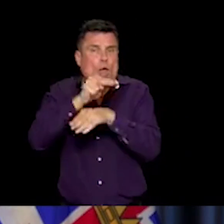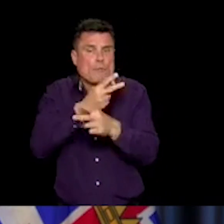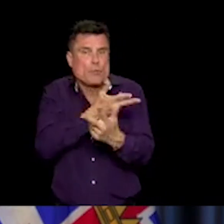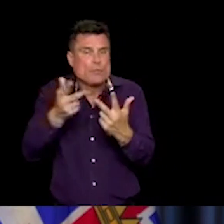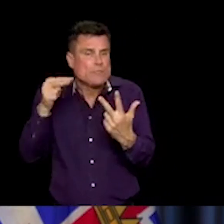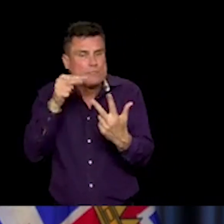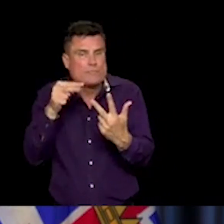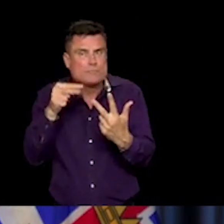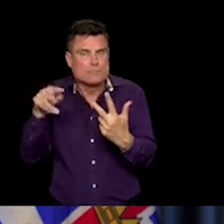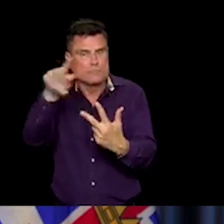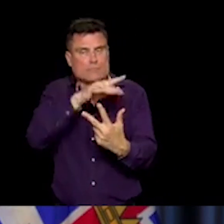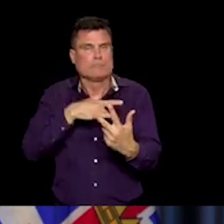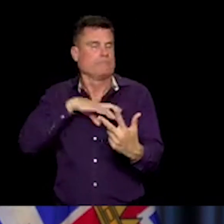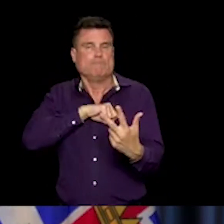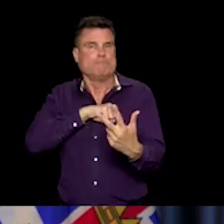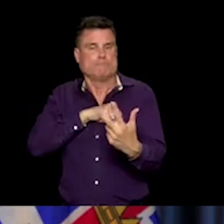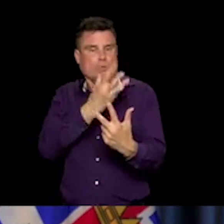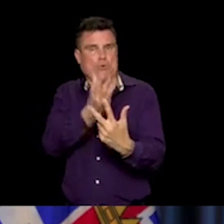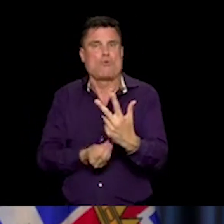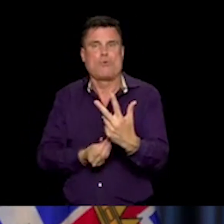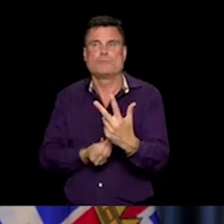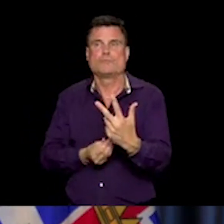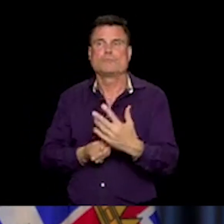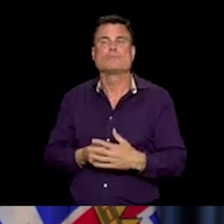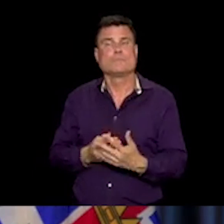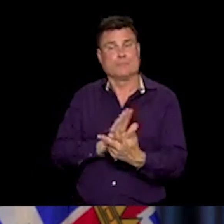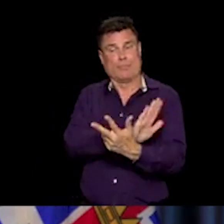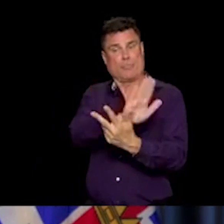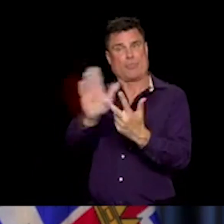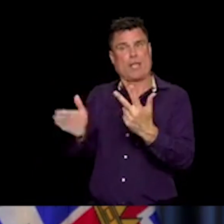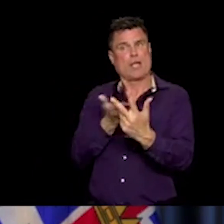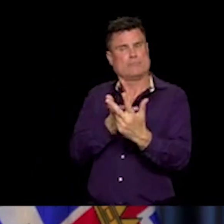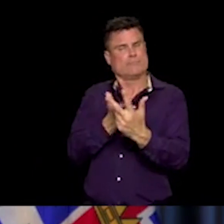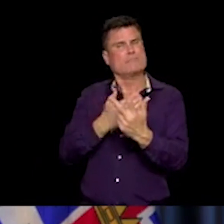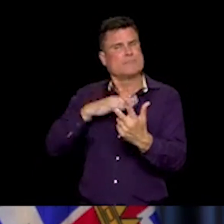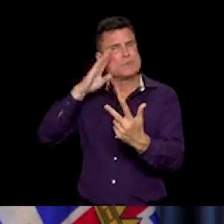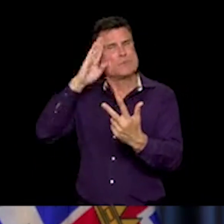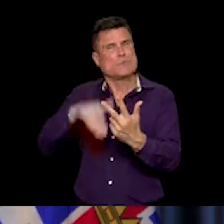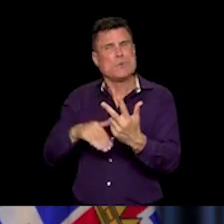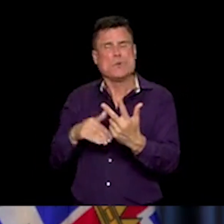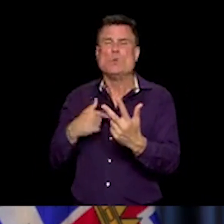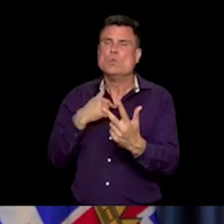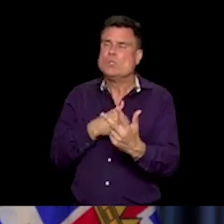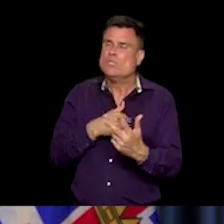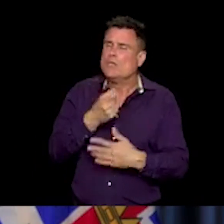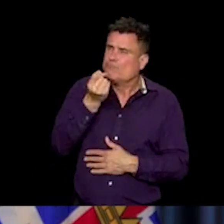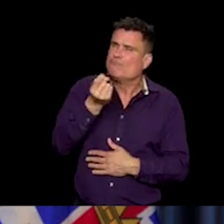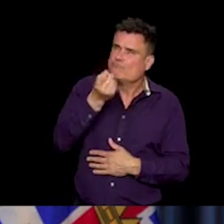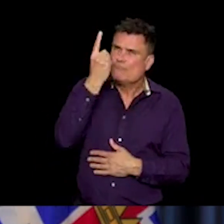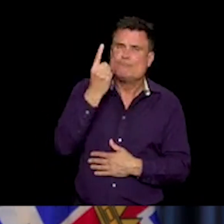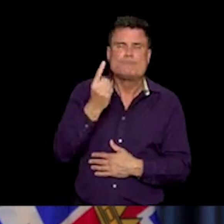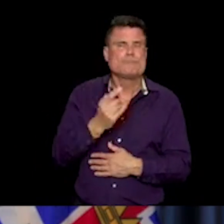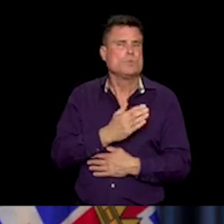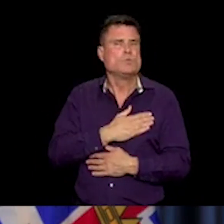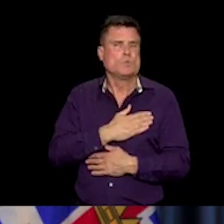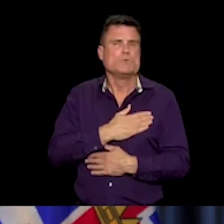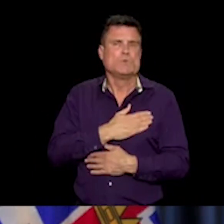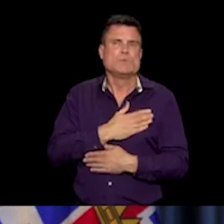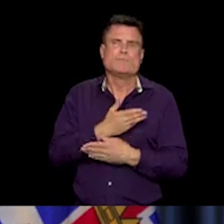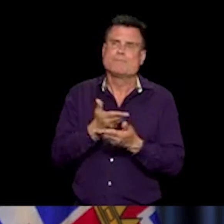of lives lived, of people that are lost but who have lived extraordinary